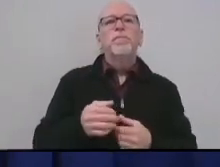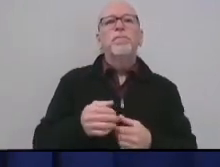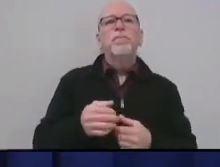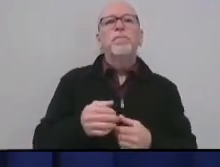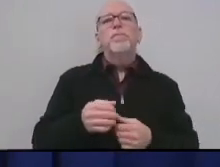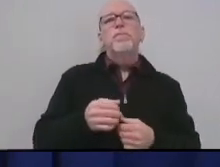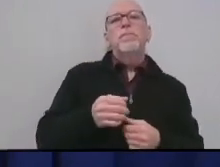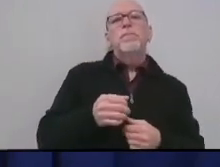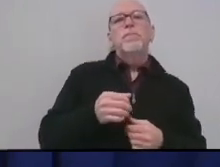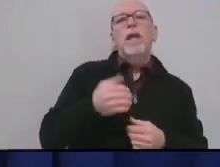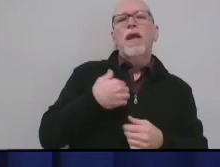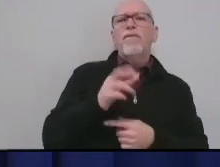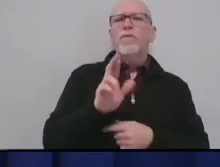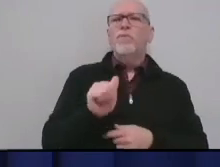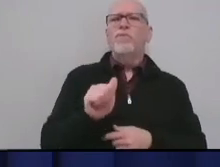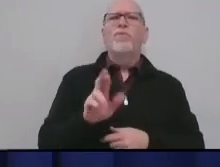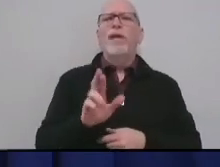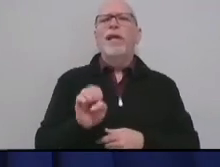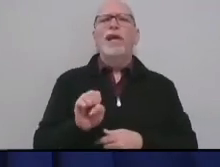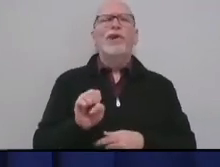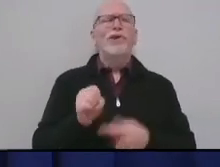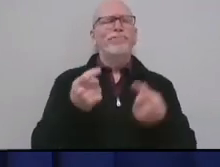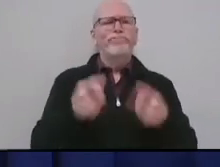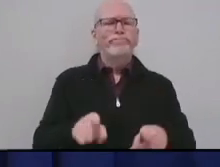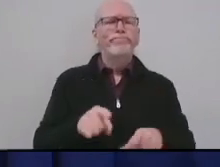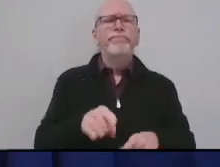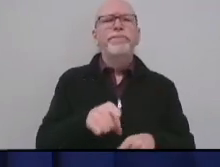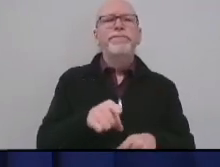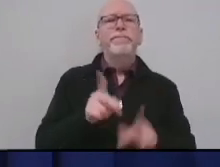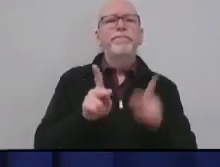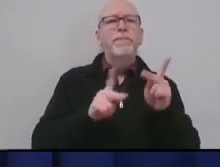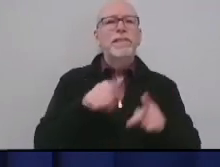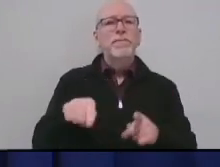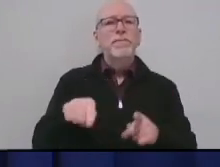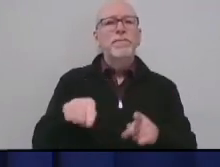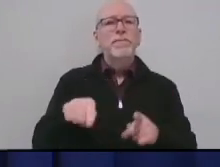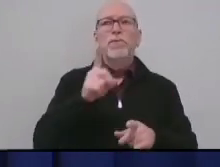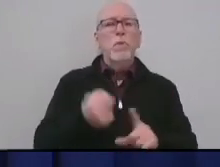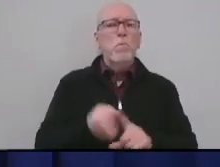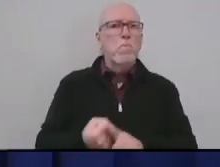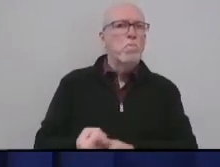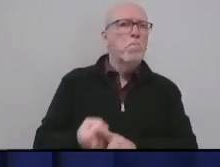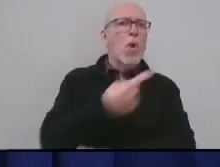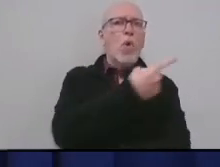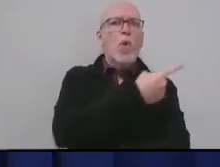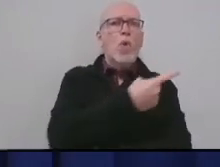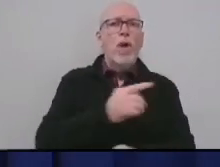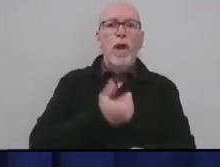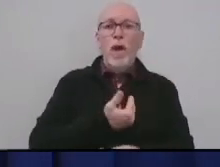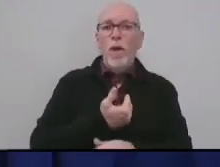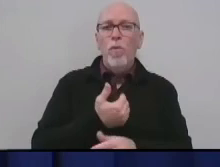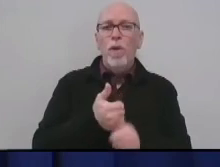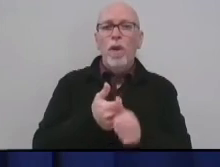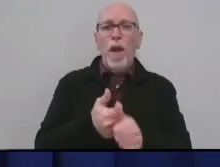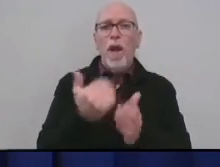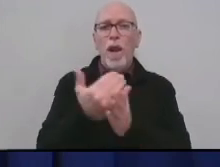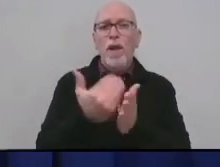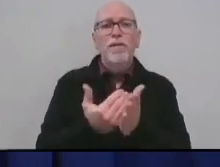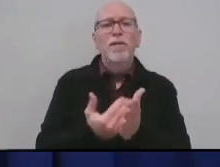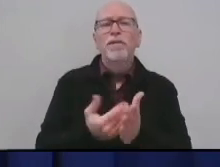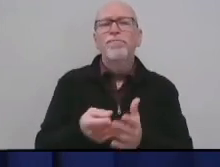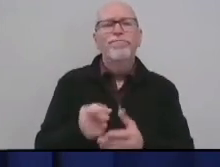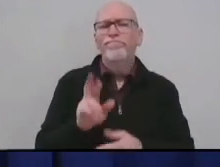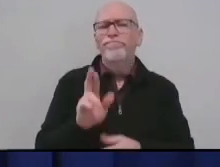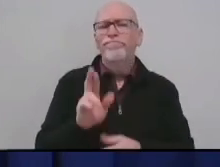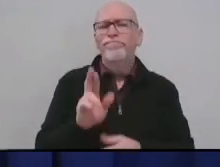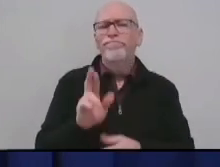say, where individuals have really gone way outside the guidelines, and that is a situation where we ask that